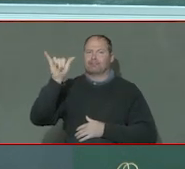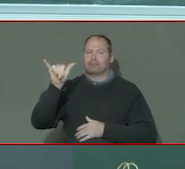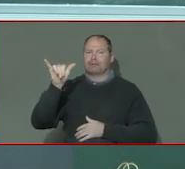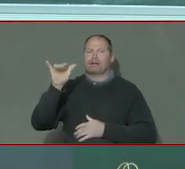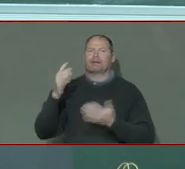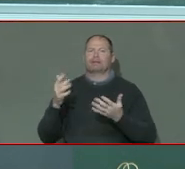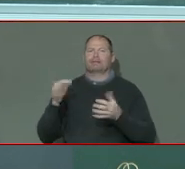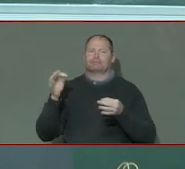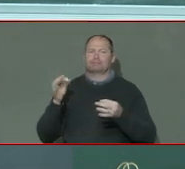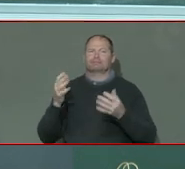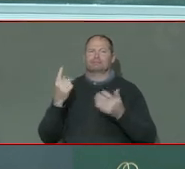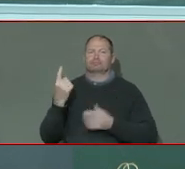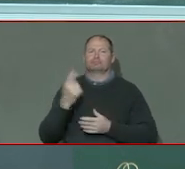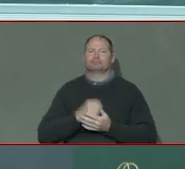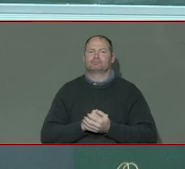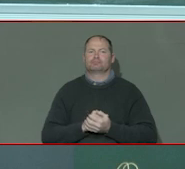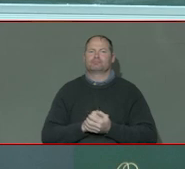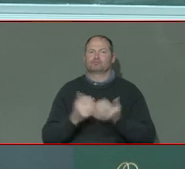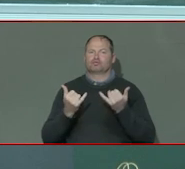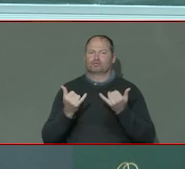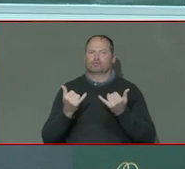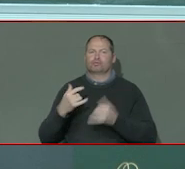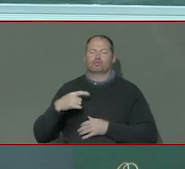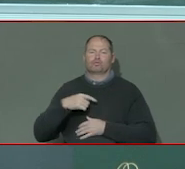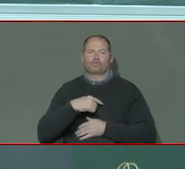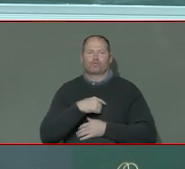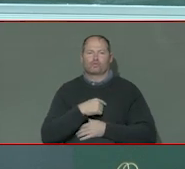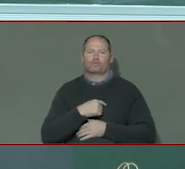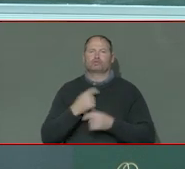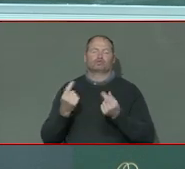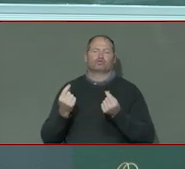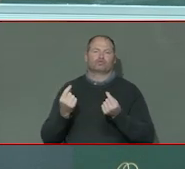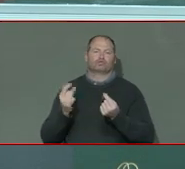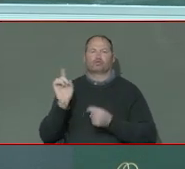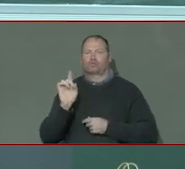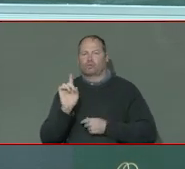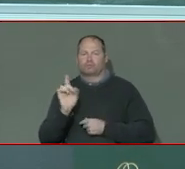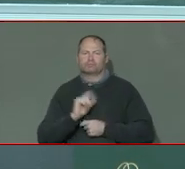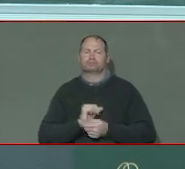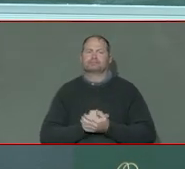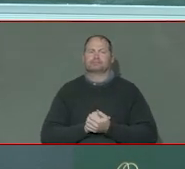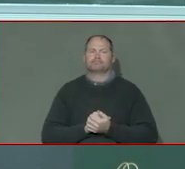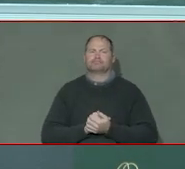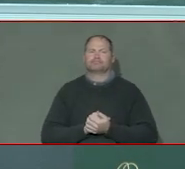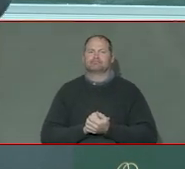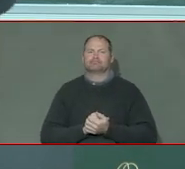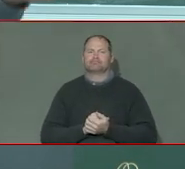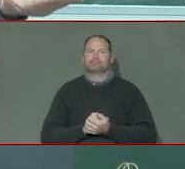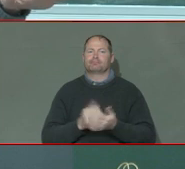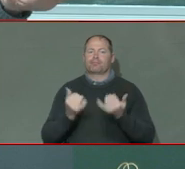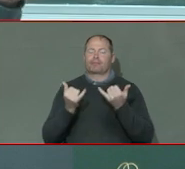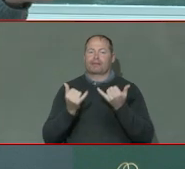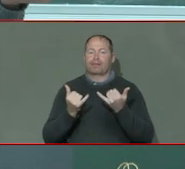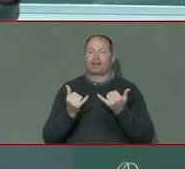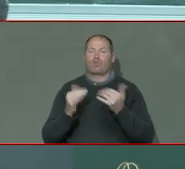actually do make sure here and there's things that's going to be exactly in the paper. We are going to go through everything. You